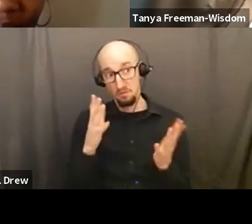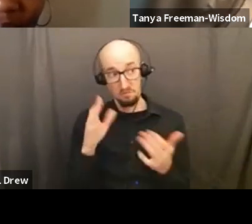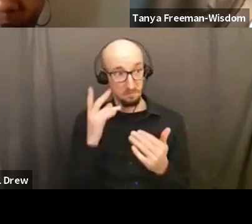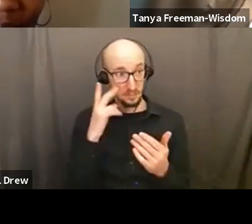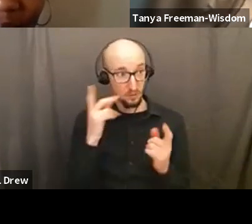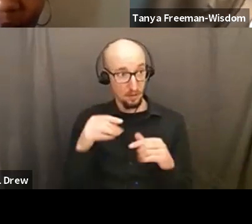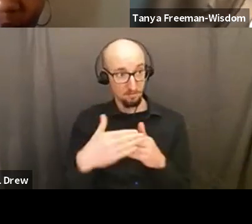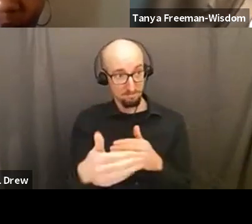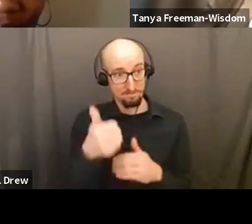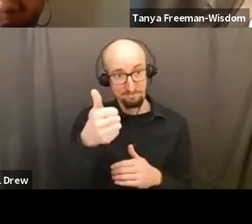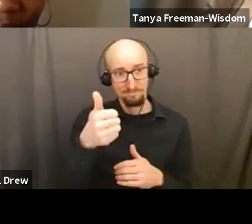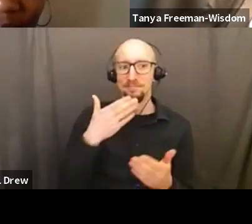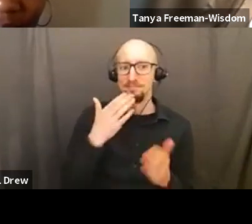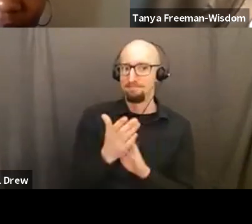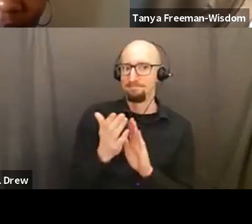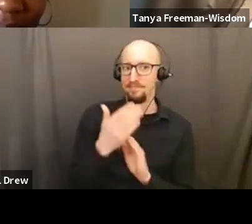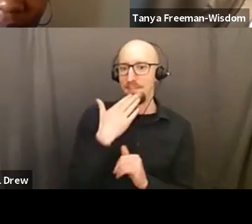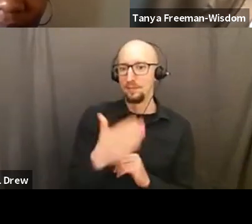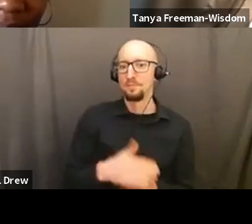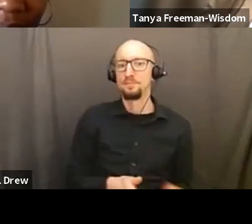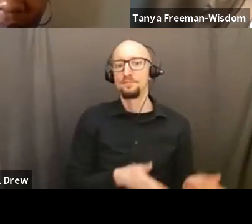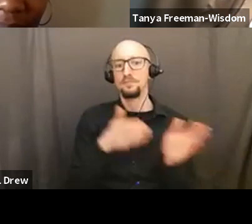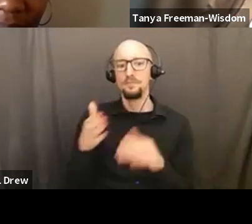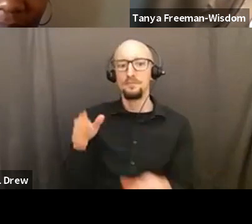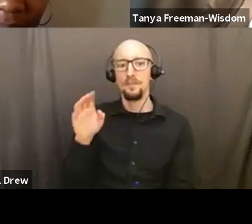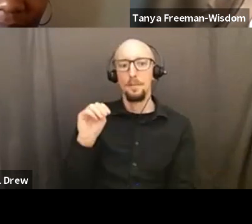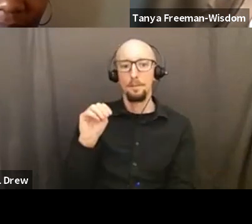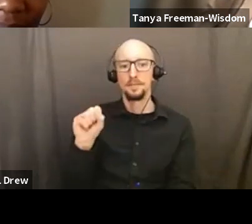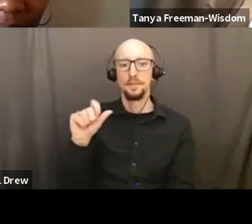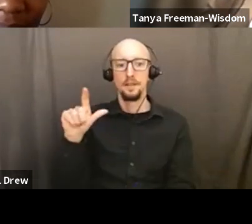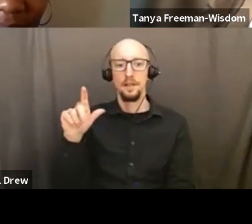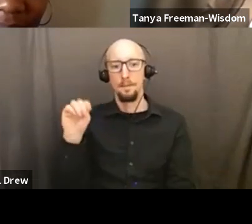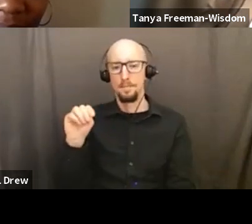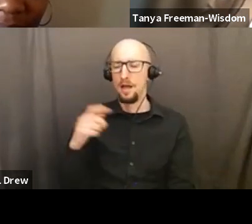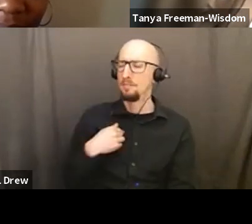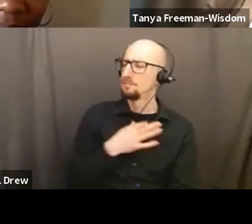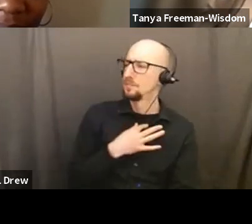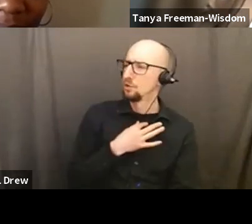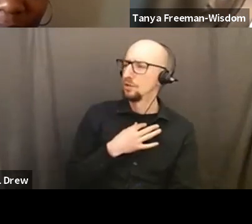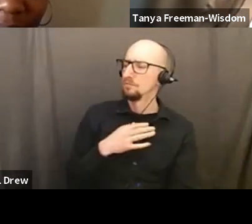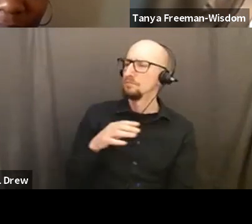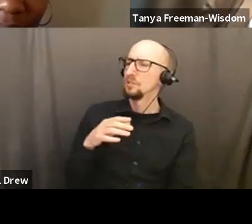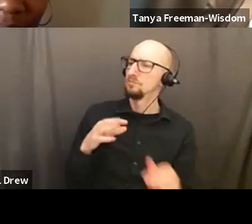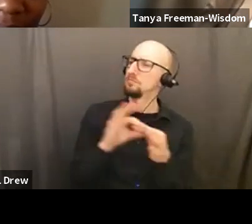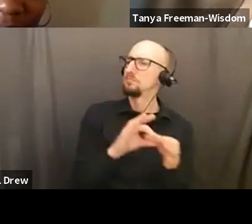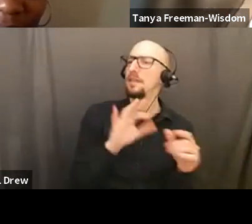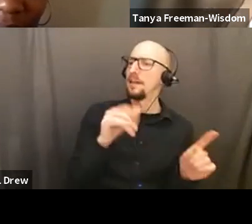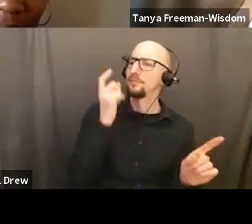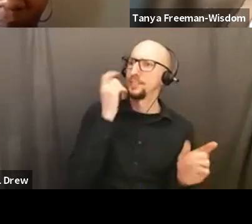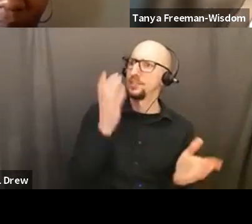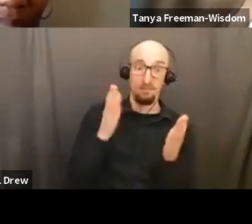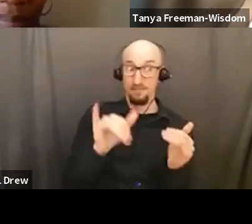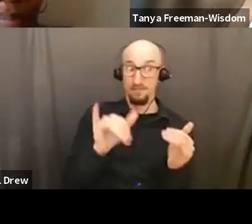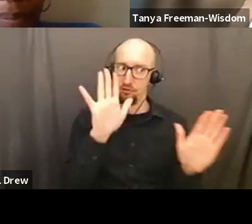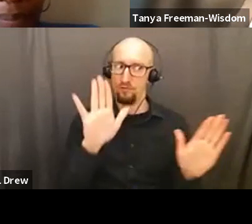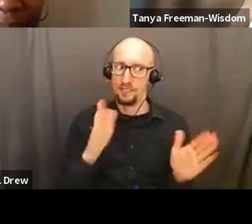good. Ms. Lum. I'm curious, just piggybacking on that suggestion, which is a great